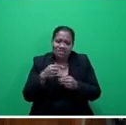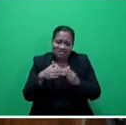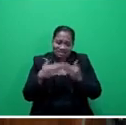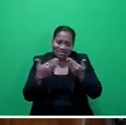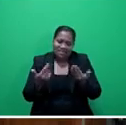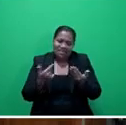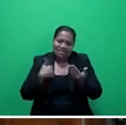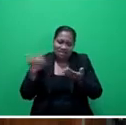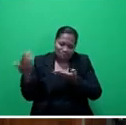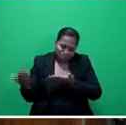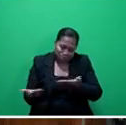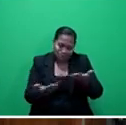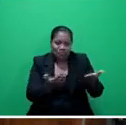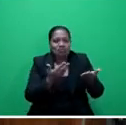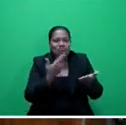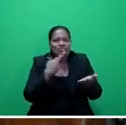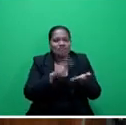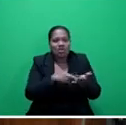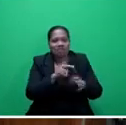report to the Parliament.